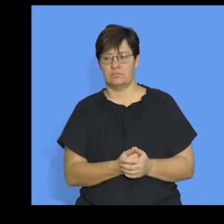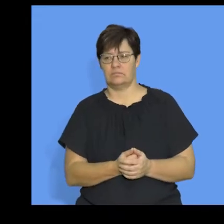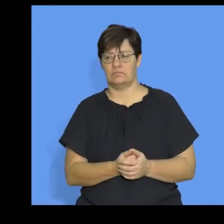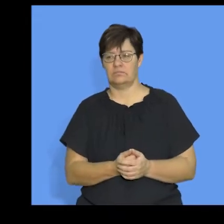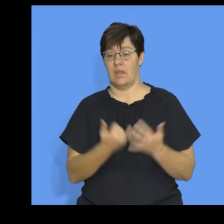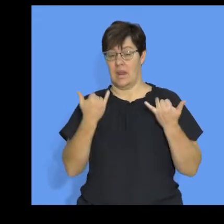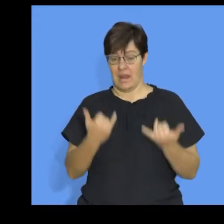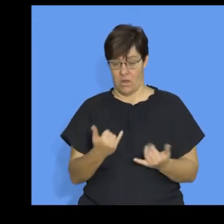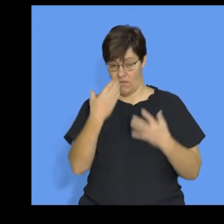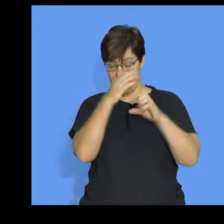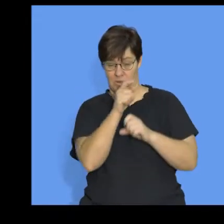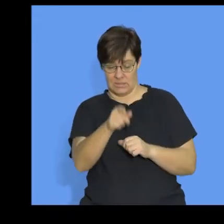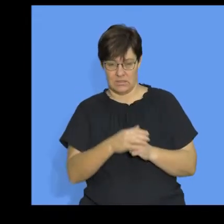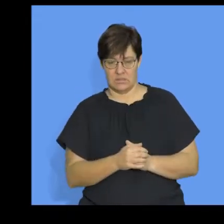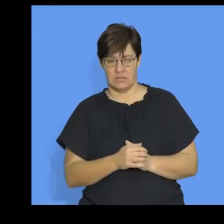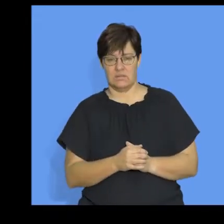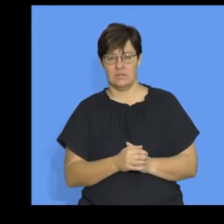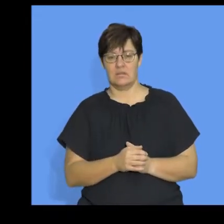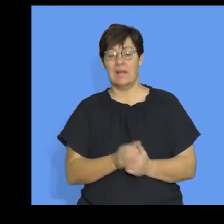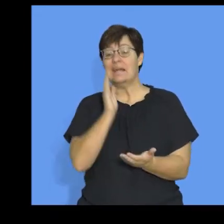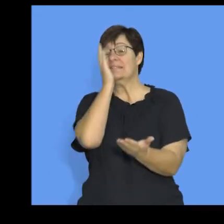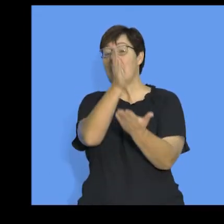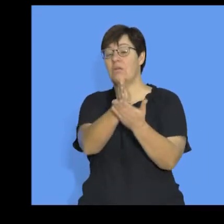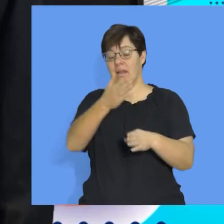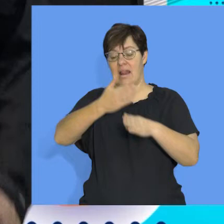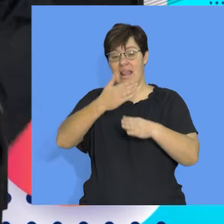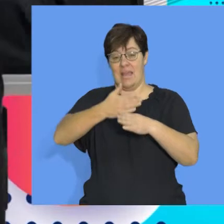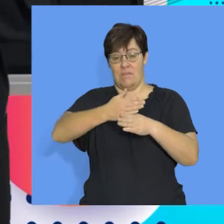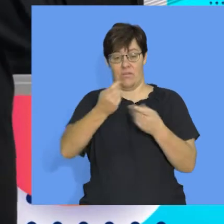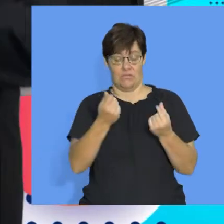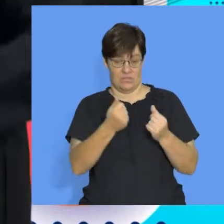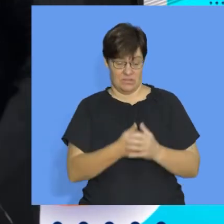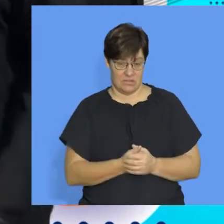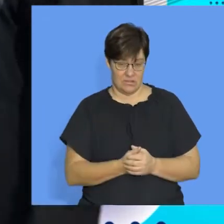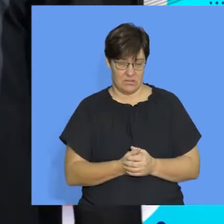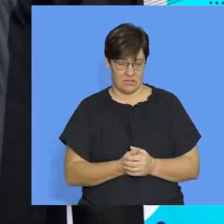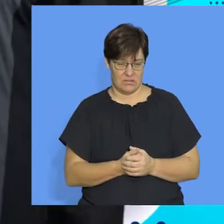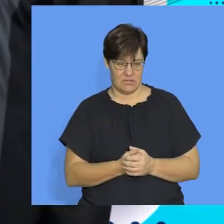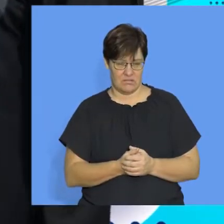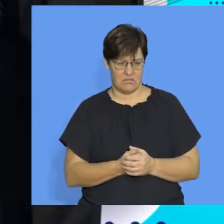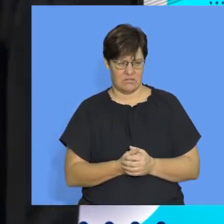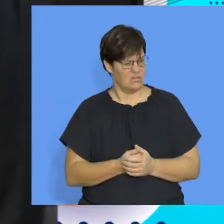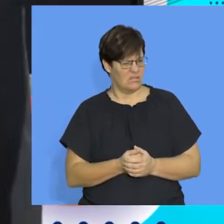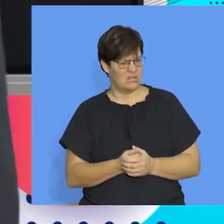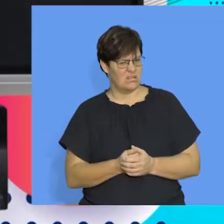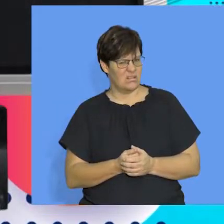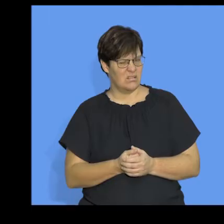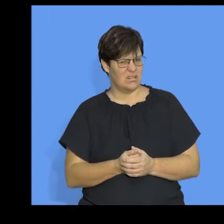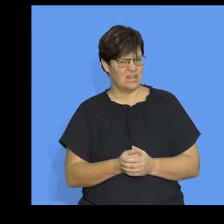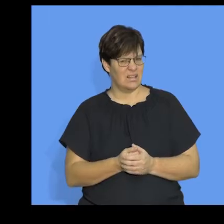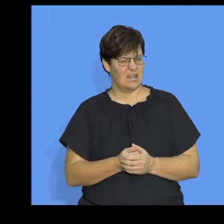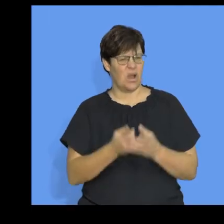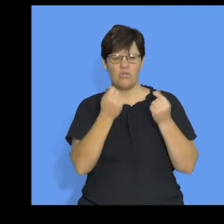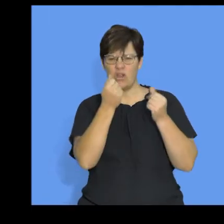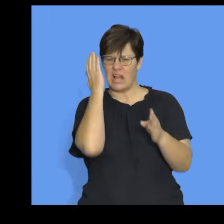now. Direct labor costs. When dealing with direct labor cost, this